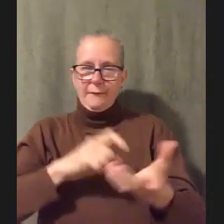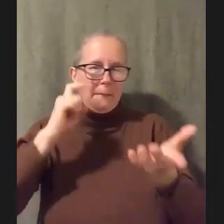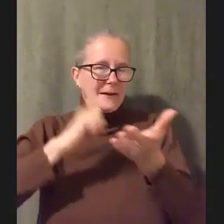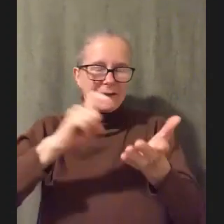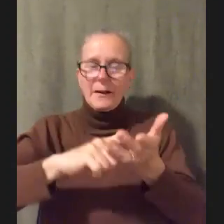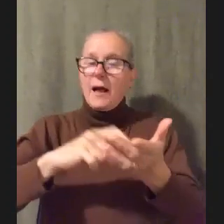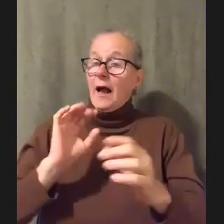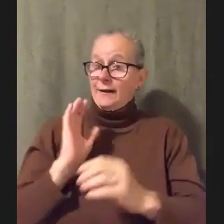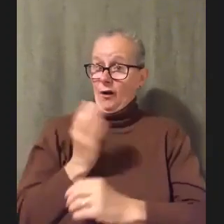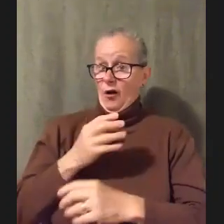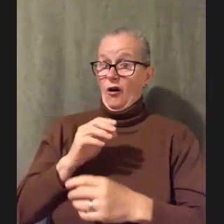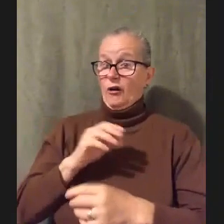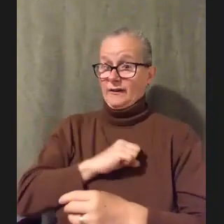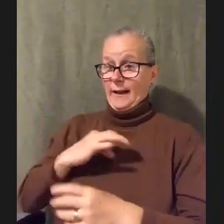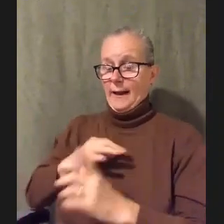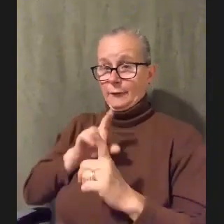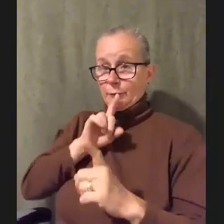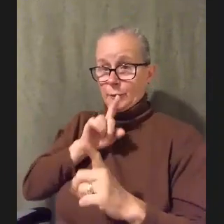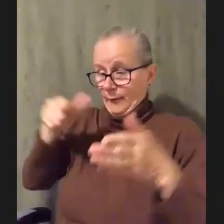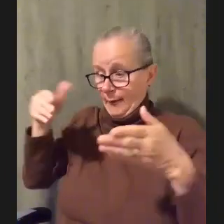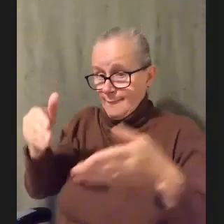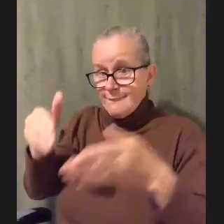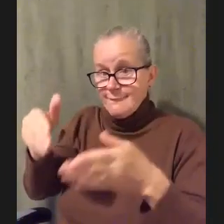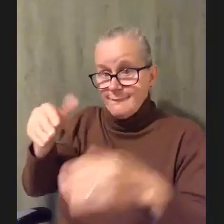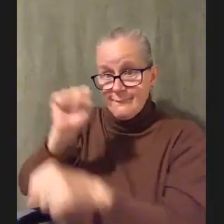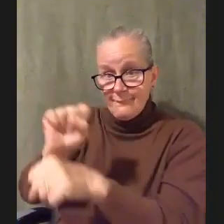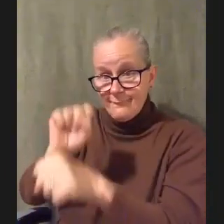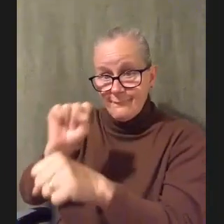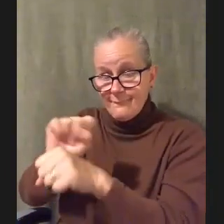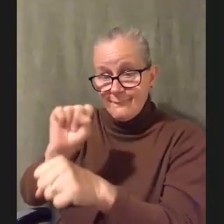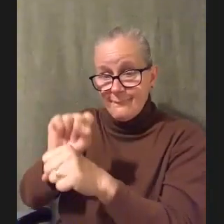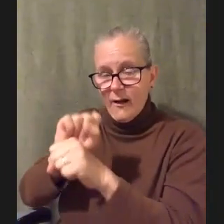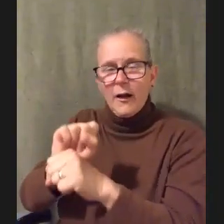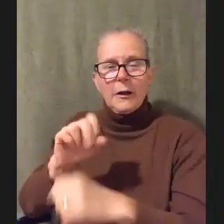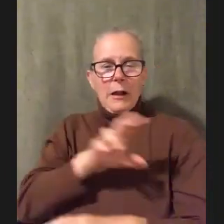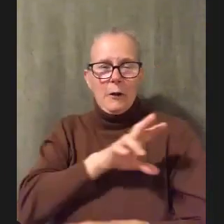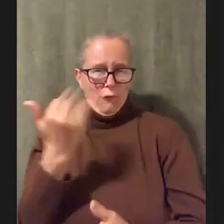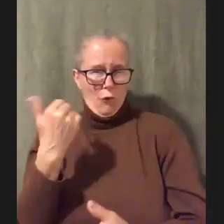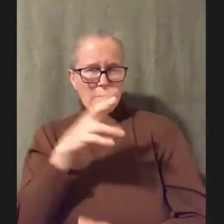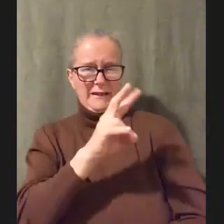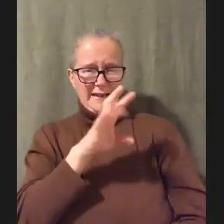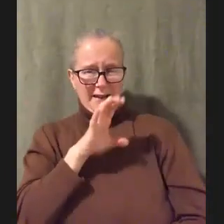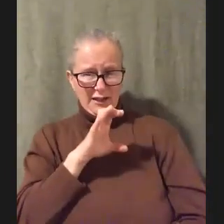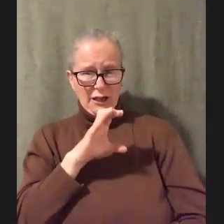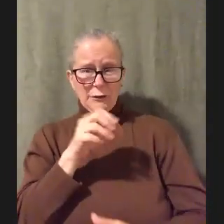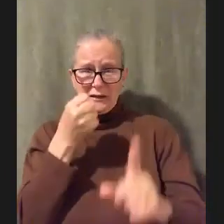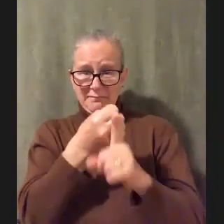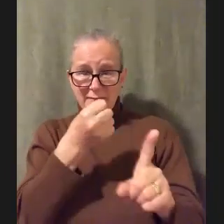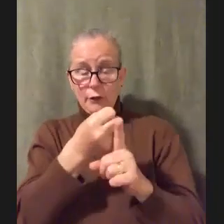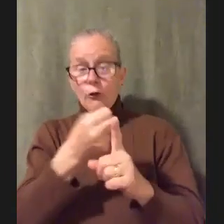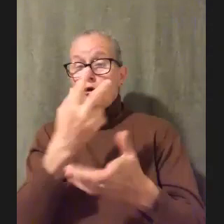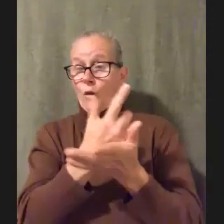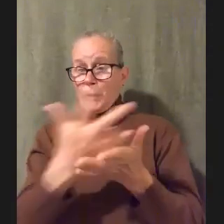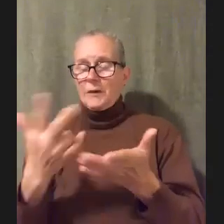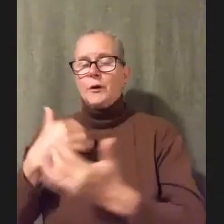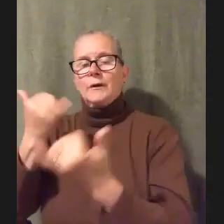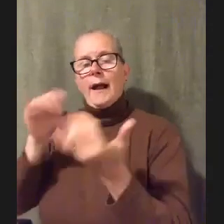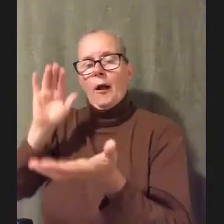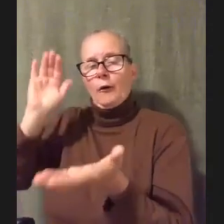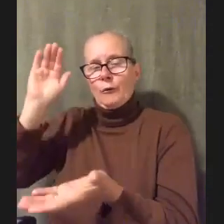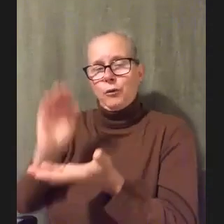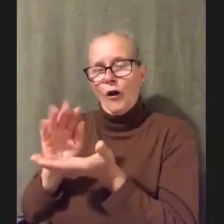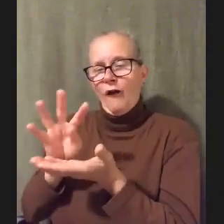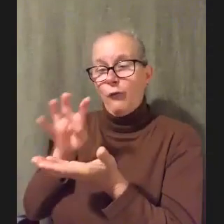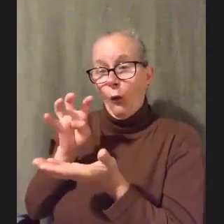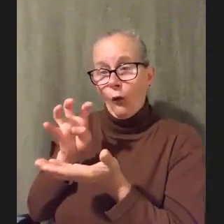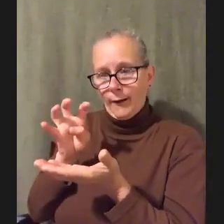tremendous job getting that down from about 700 cases 3 weeks ago. We're down to just under 400